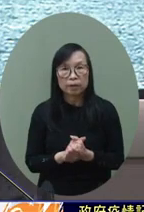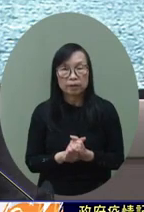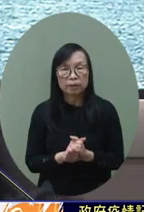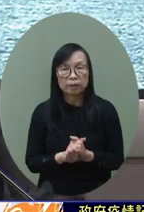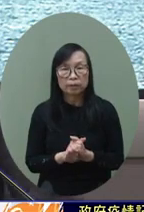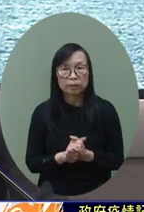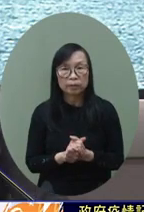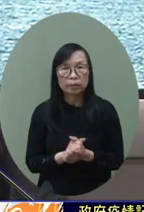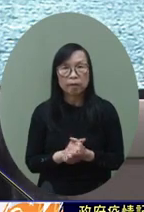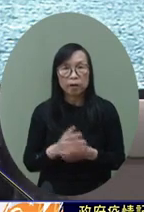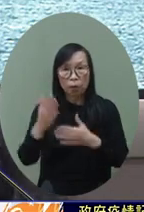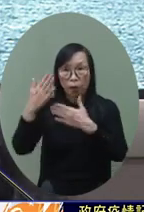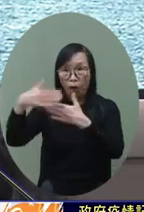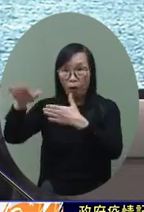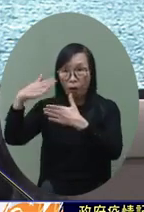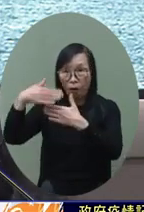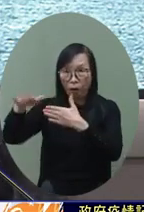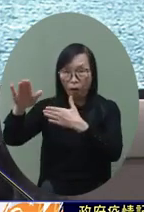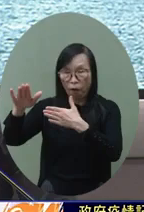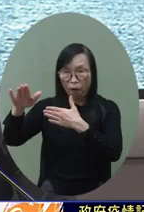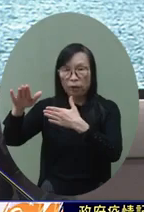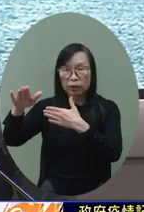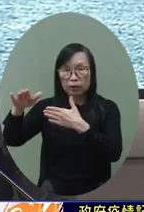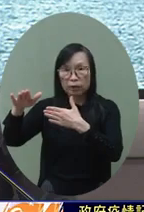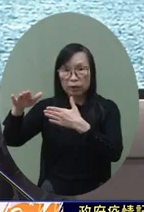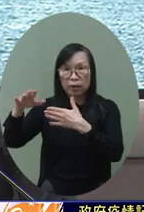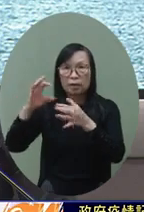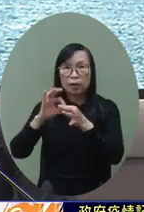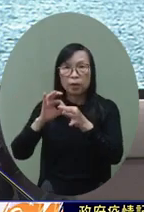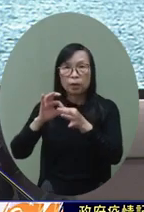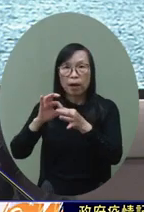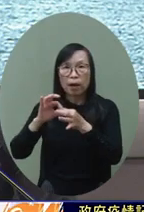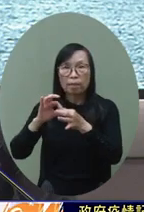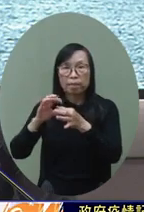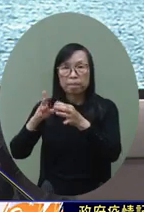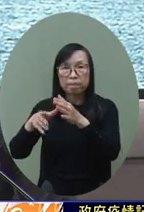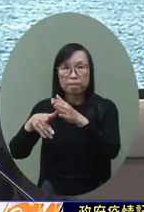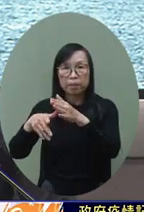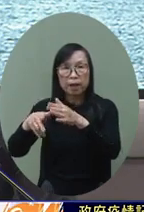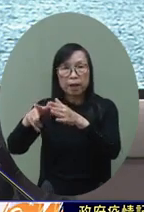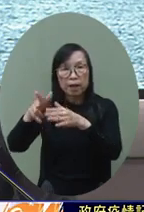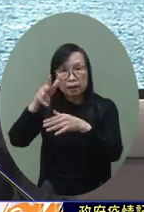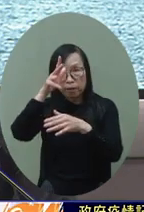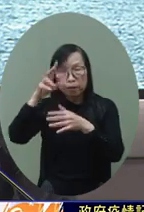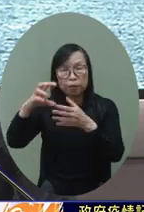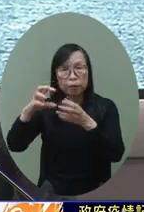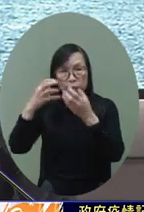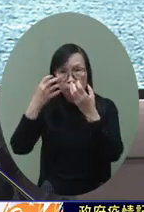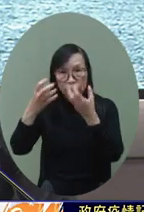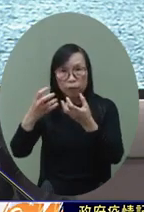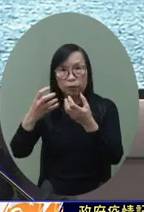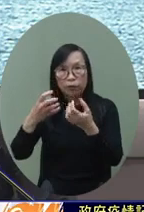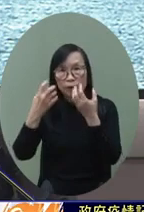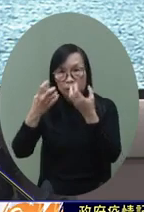know the updated information on especially serious side effects so far happening in